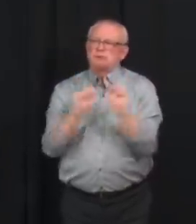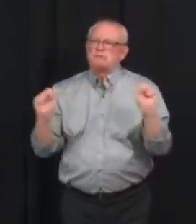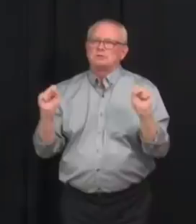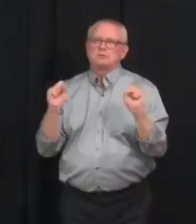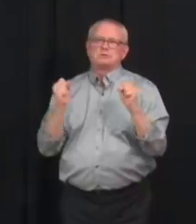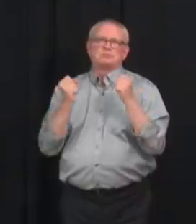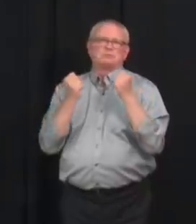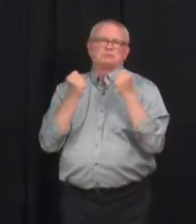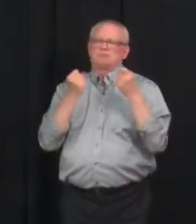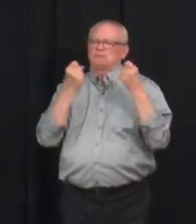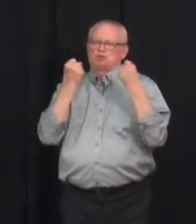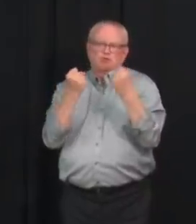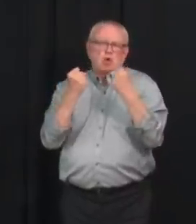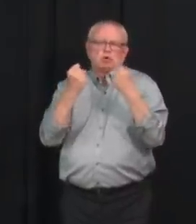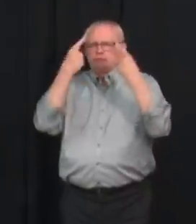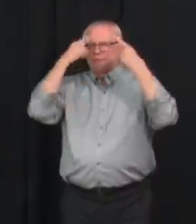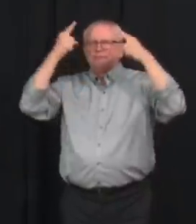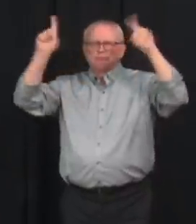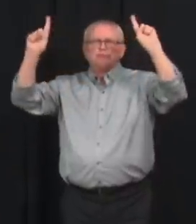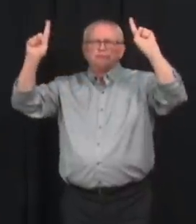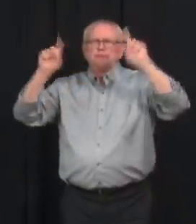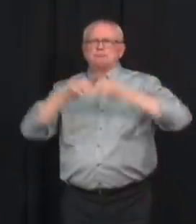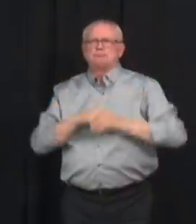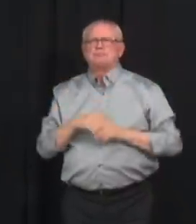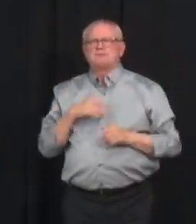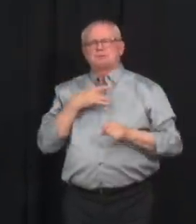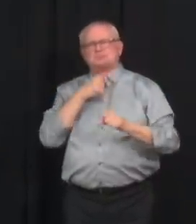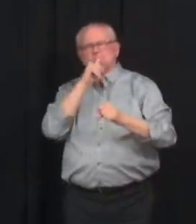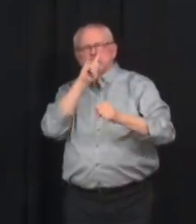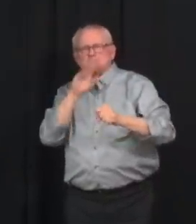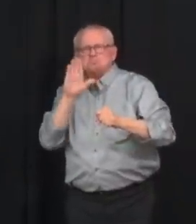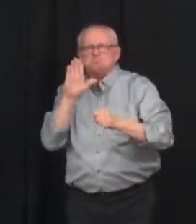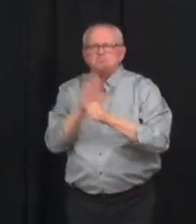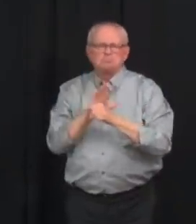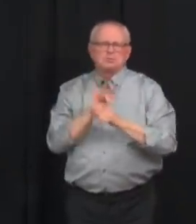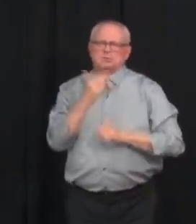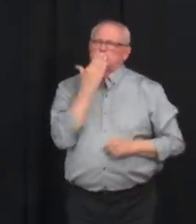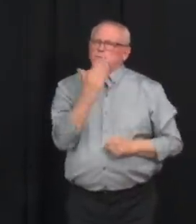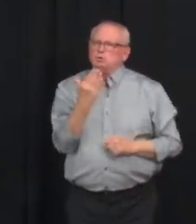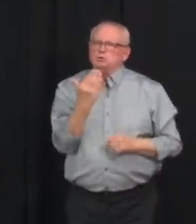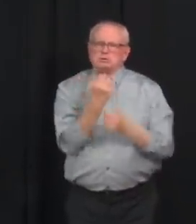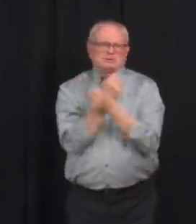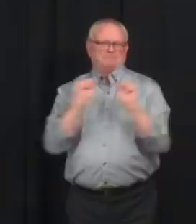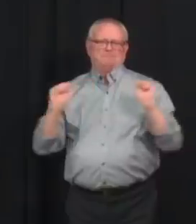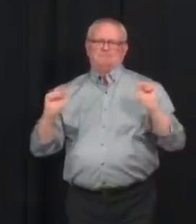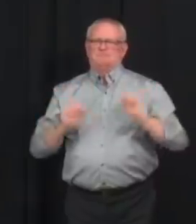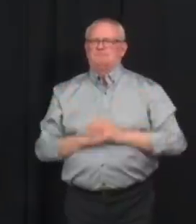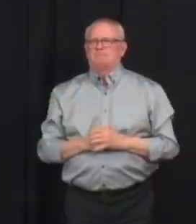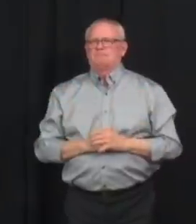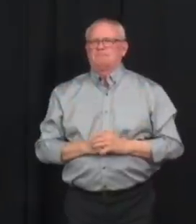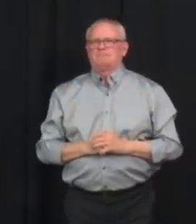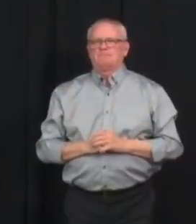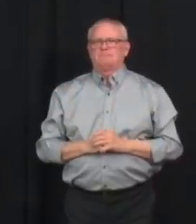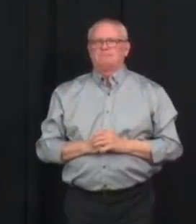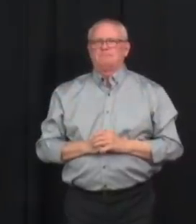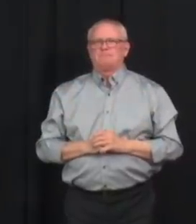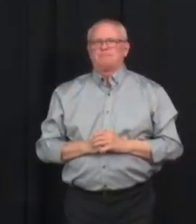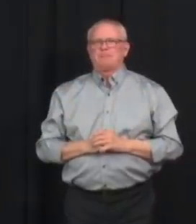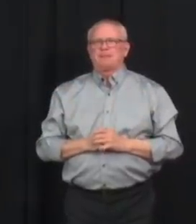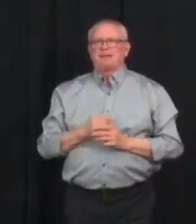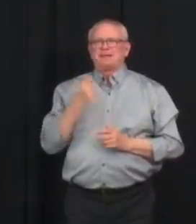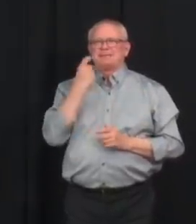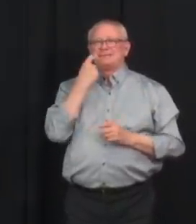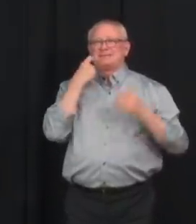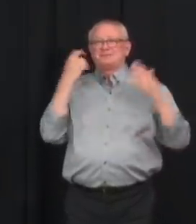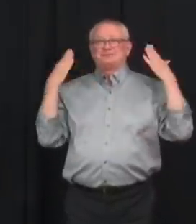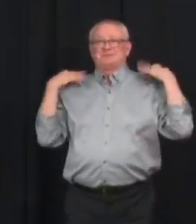whichever vaccine you receive. Also, as the Minister mentioned, people like myself who have received AstraZeneca for their